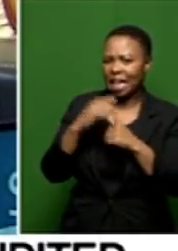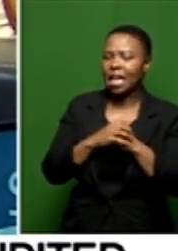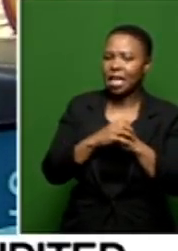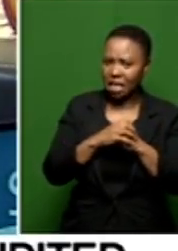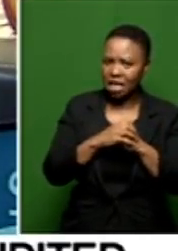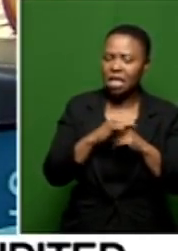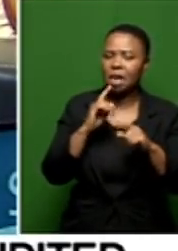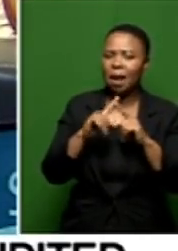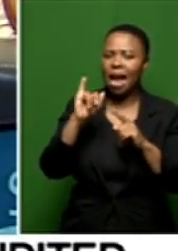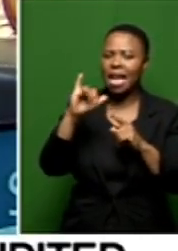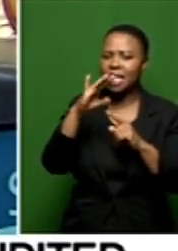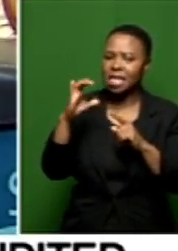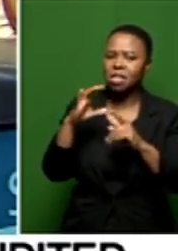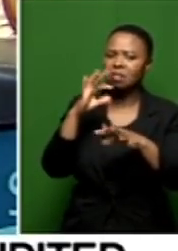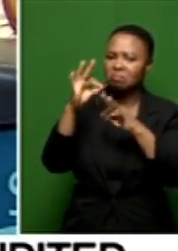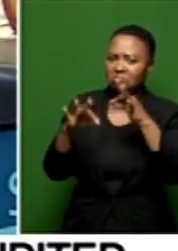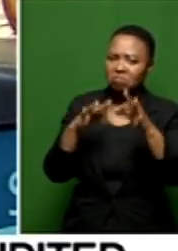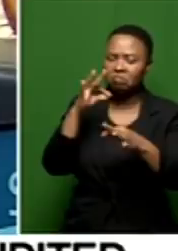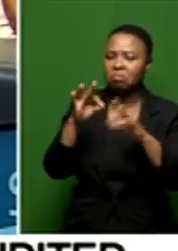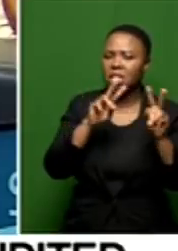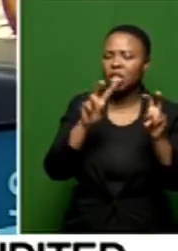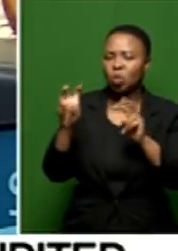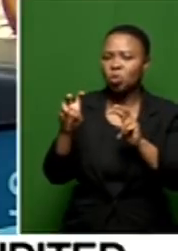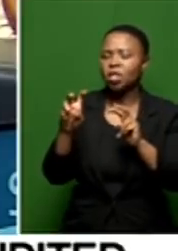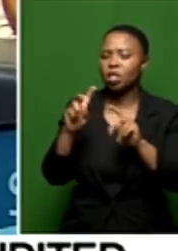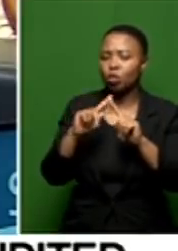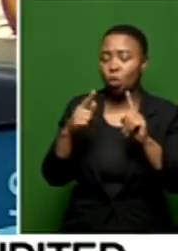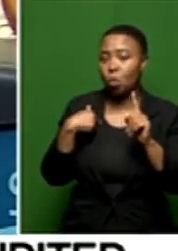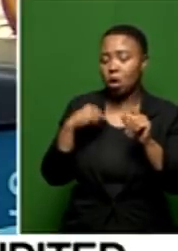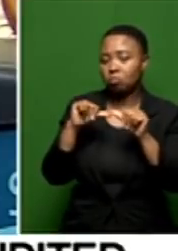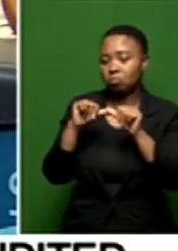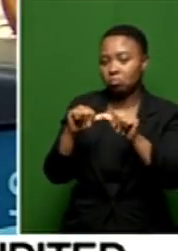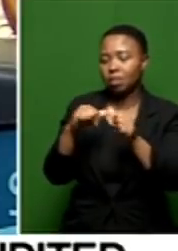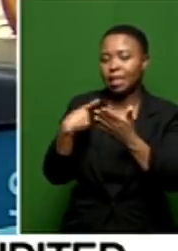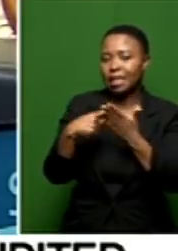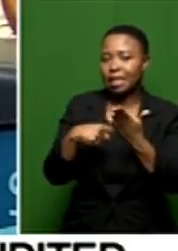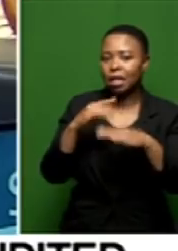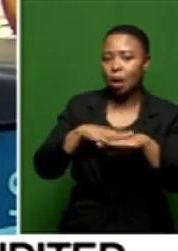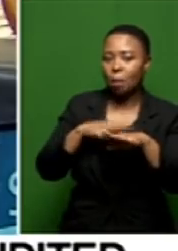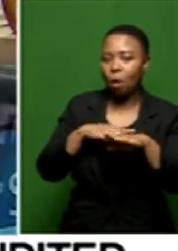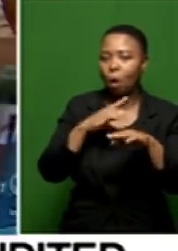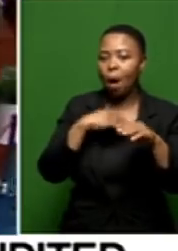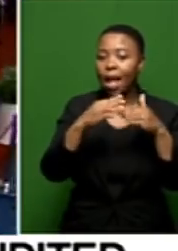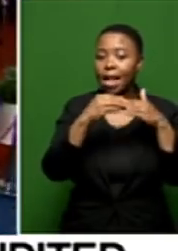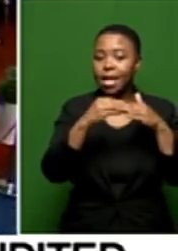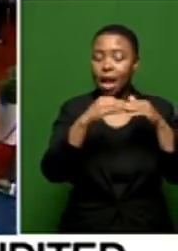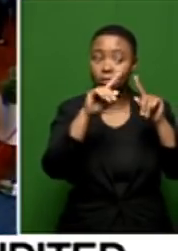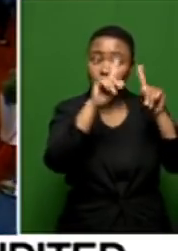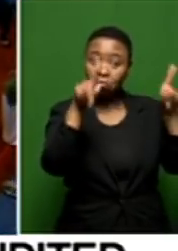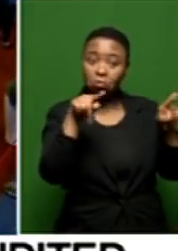just ironing out a few of those issues. And we're going to continue to discuss what we're also seeing on the leaderboard in terms of